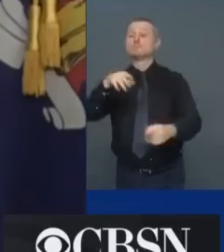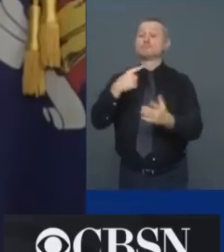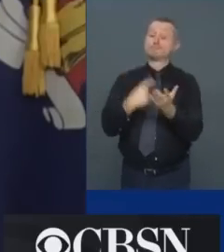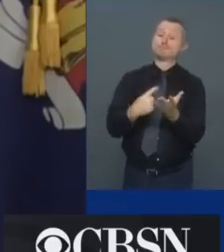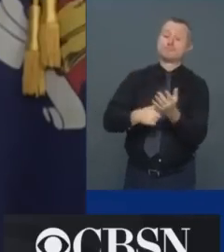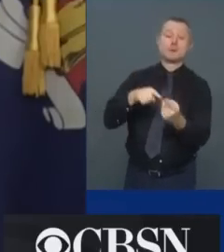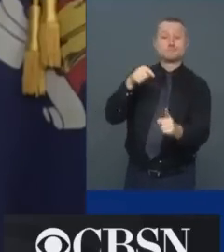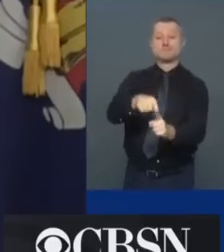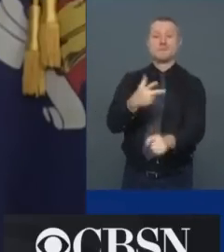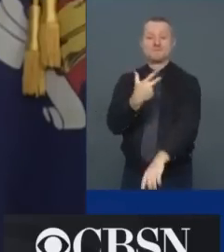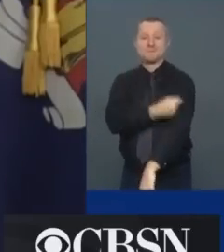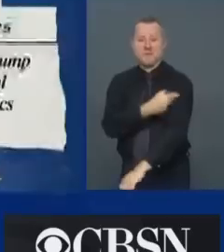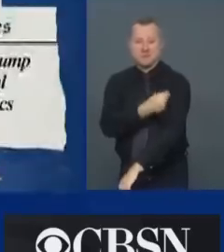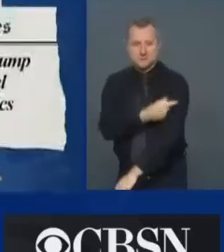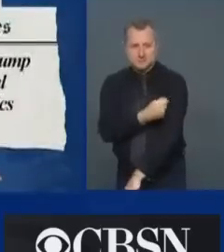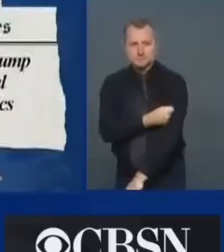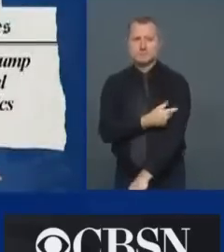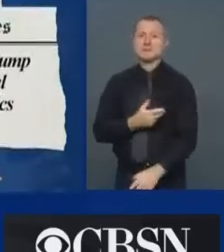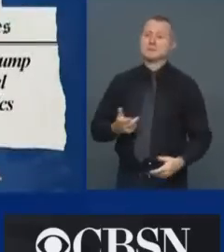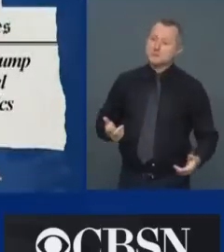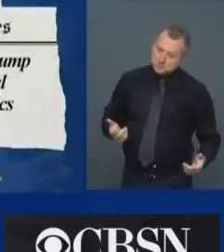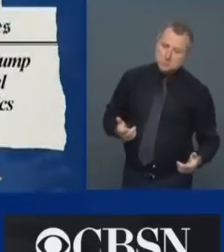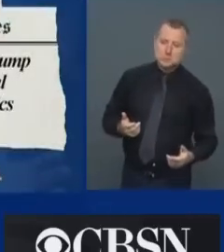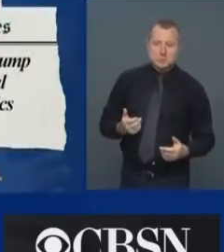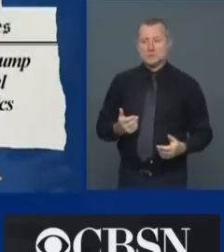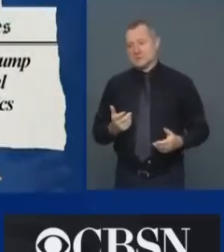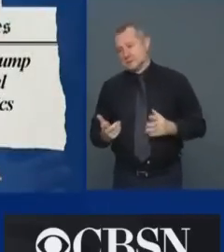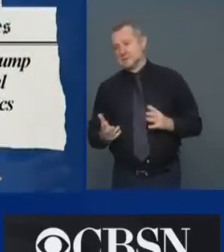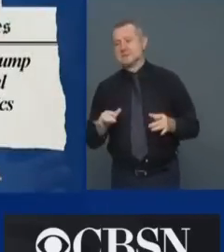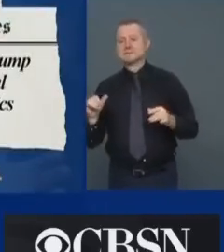like everything else in this country, it's